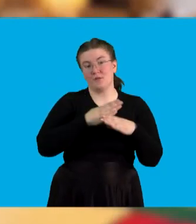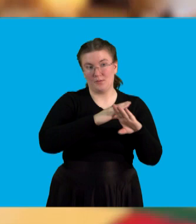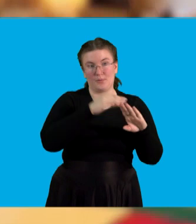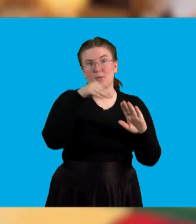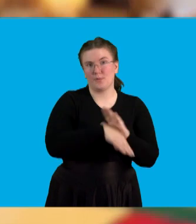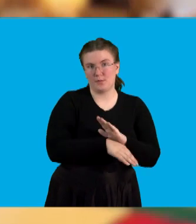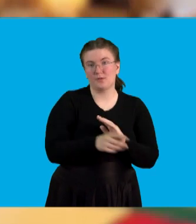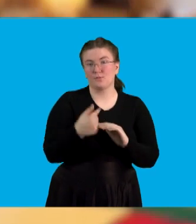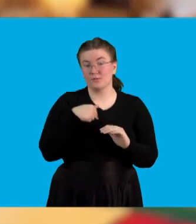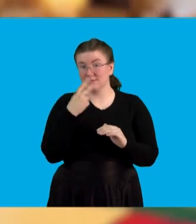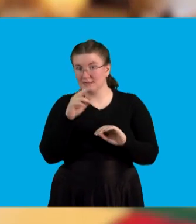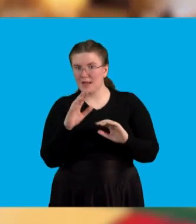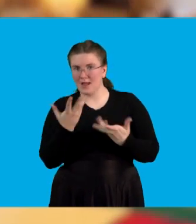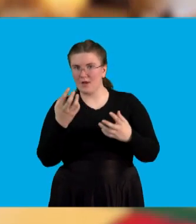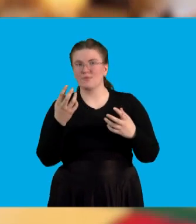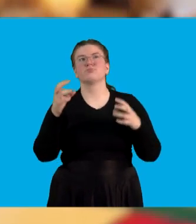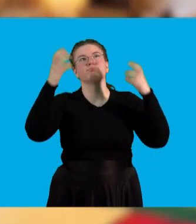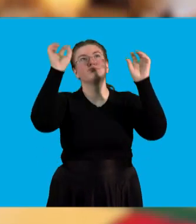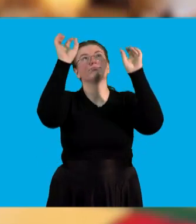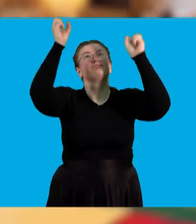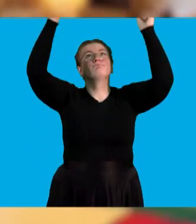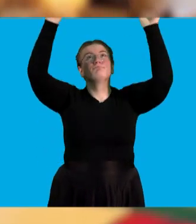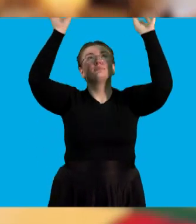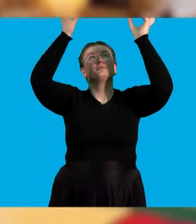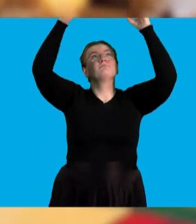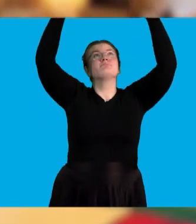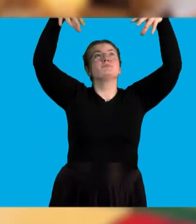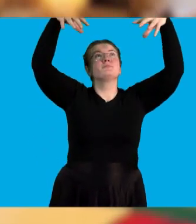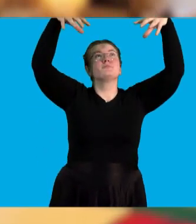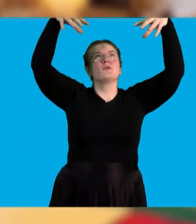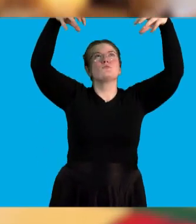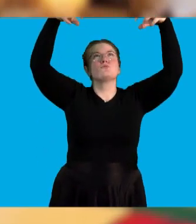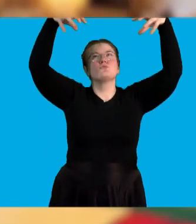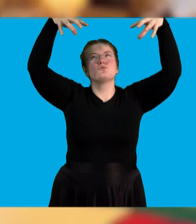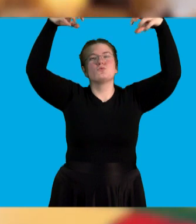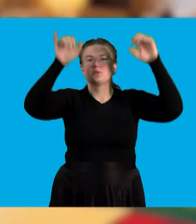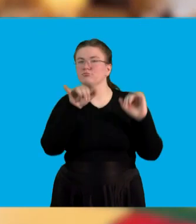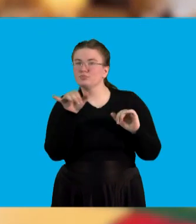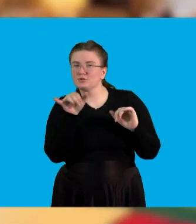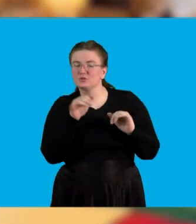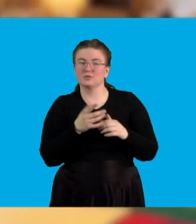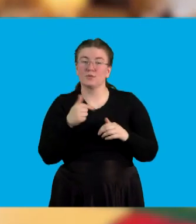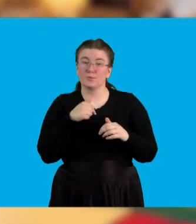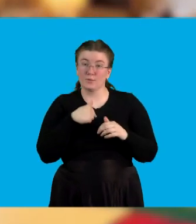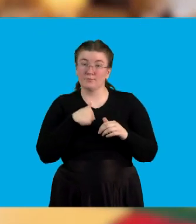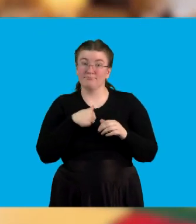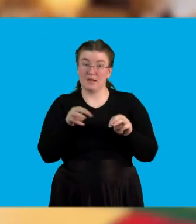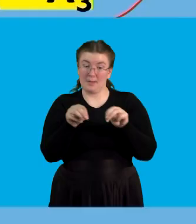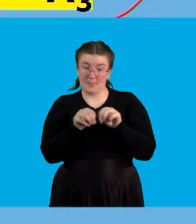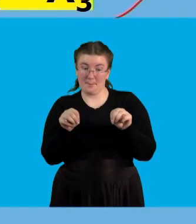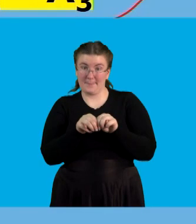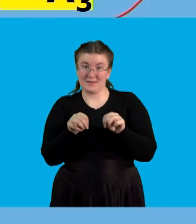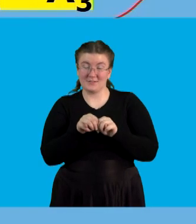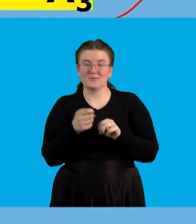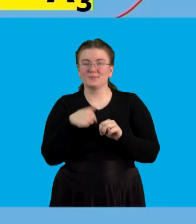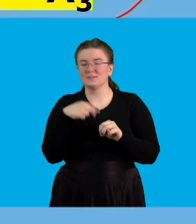that when you are looking at the brightness of the bulbs. So in this case, whenever we are measuring our current at any